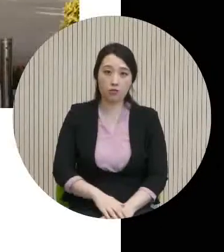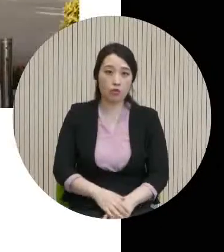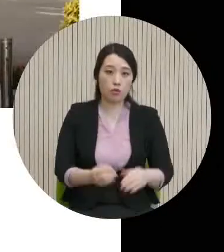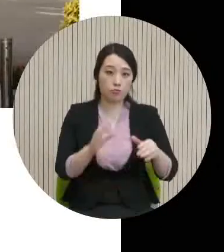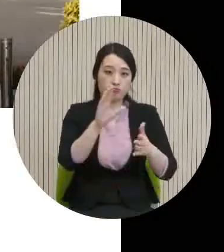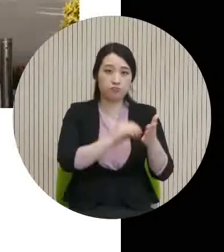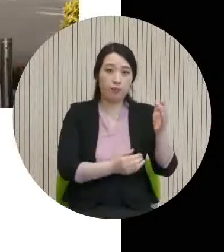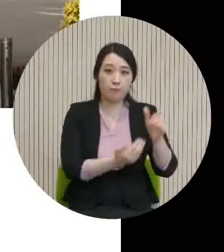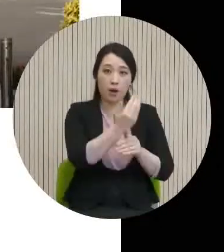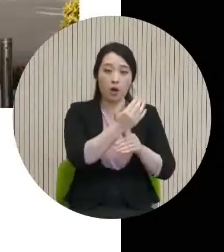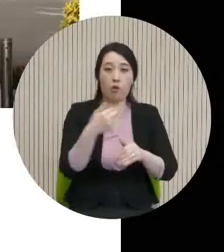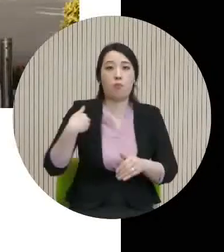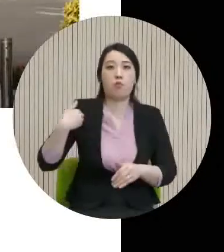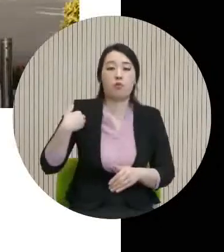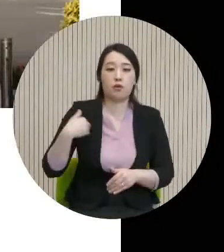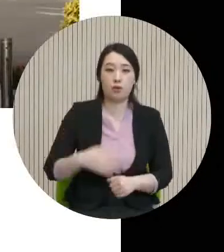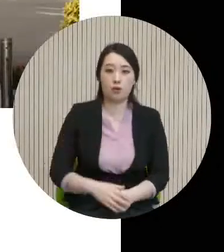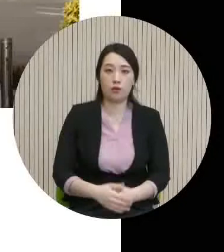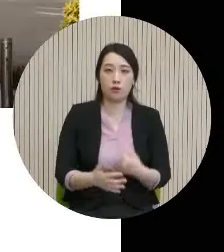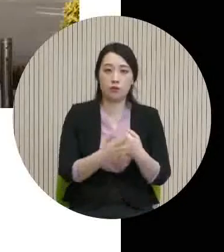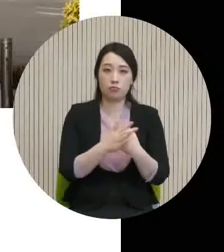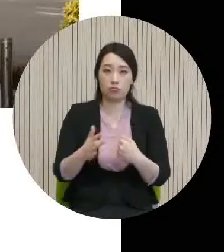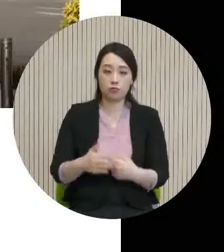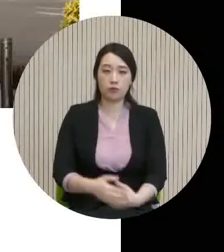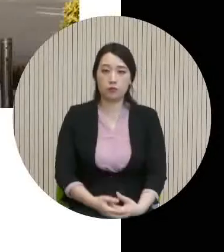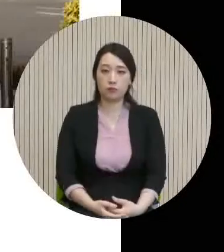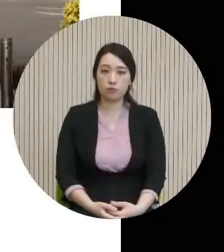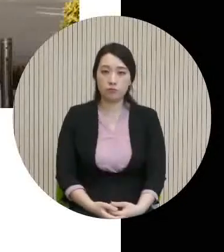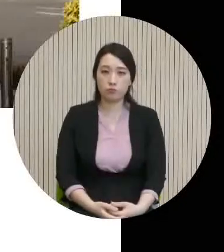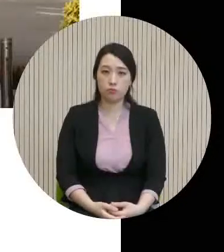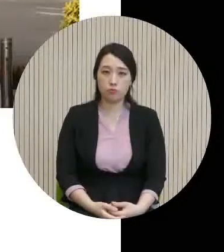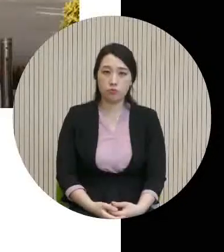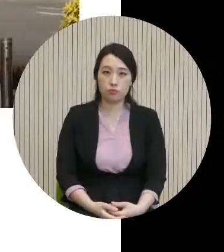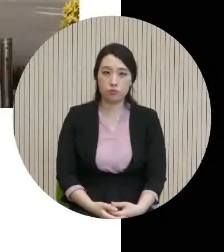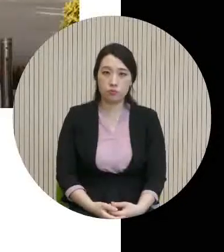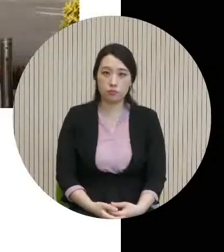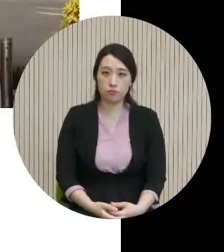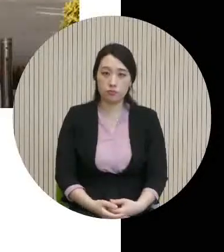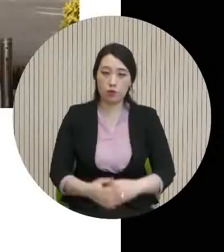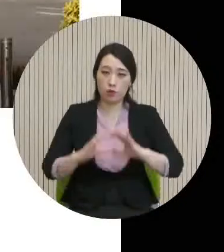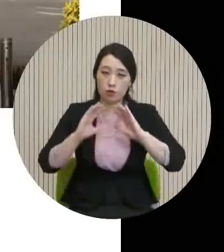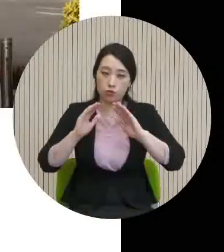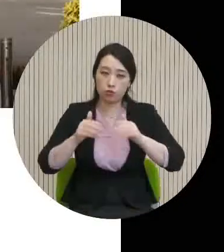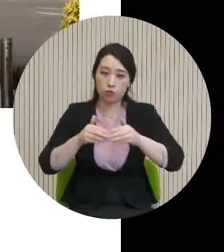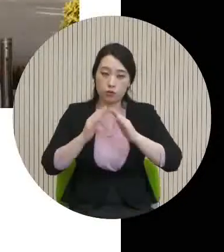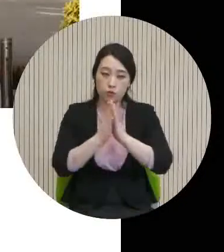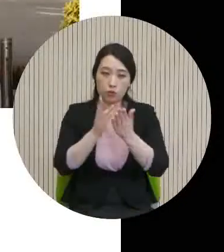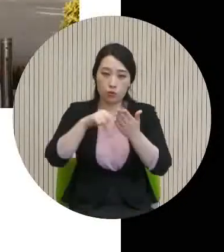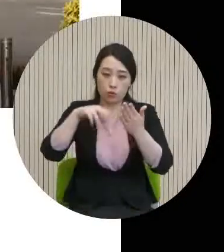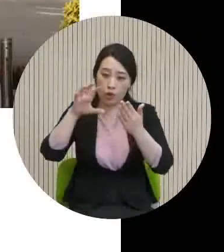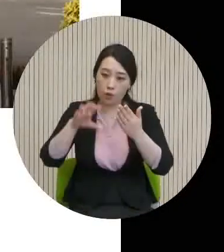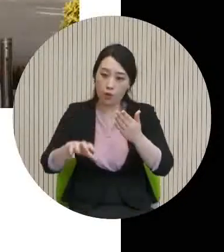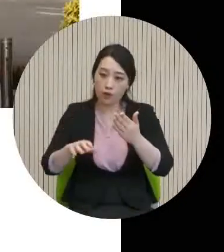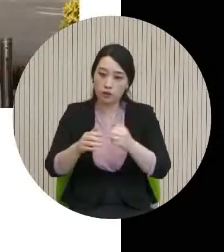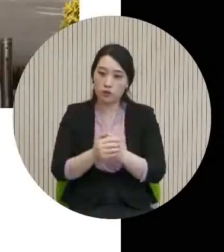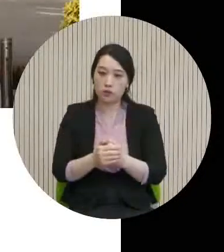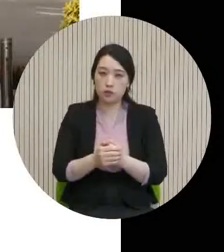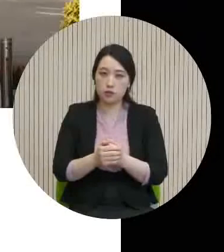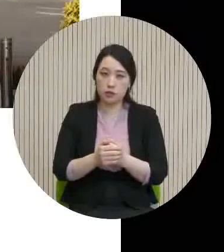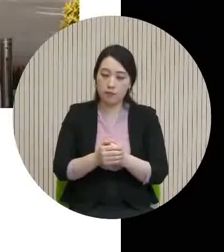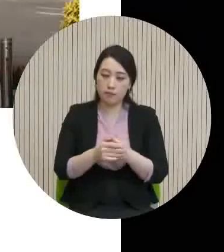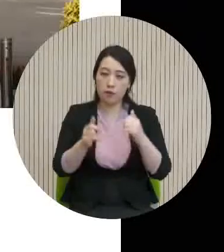is mandated to collect the documentary history, the cultural life,